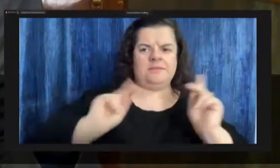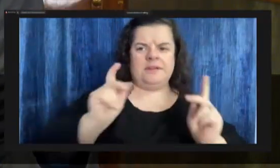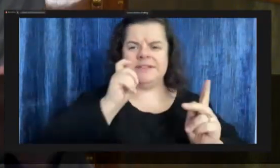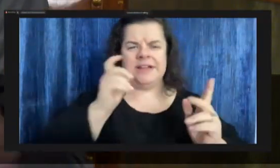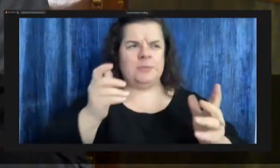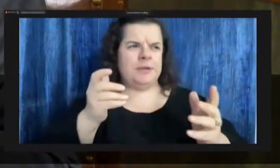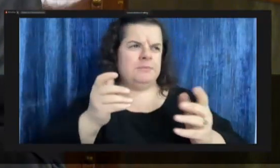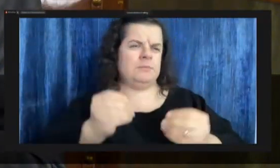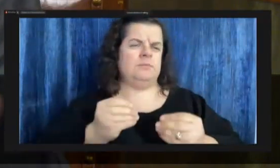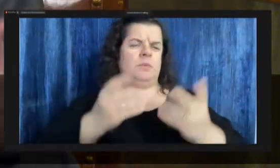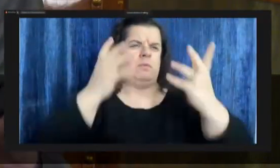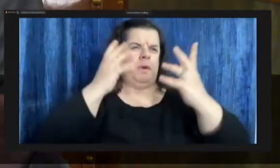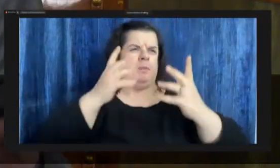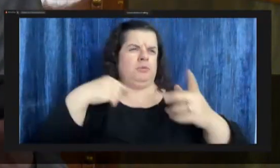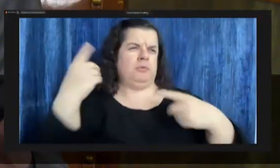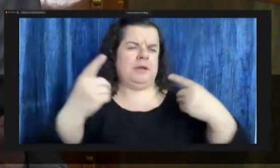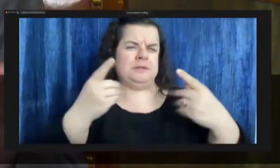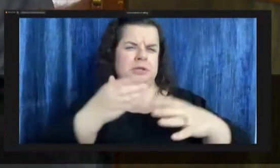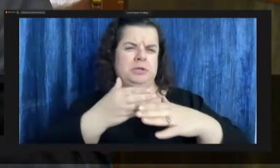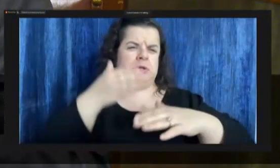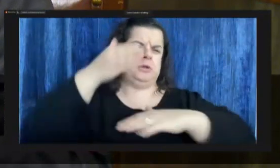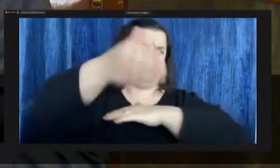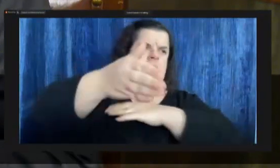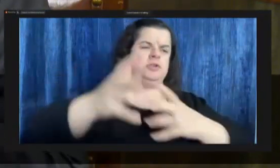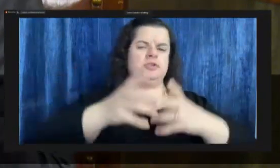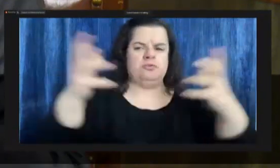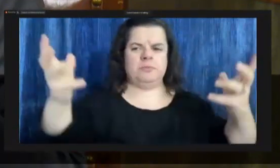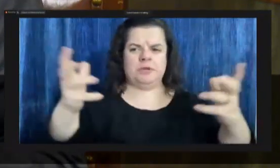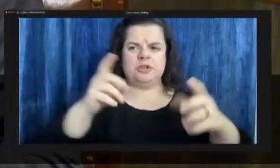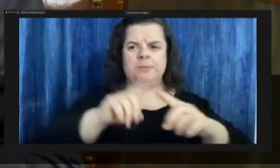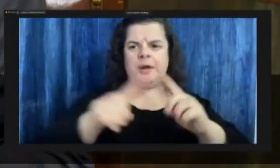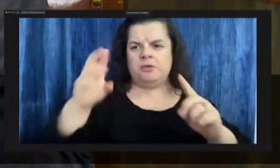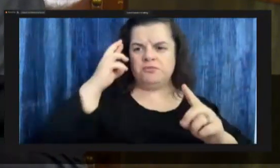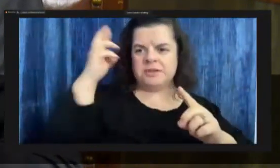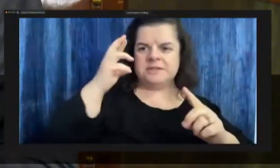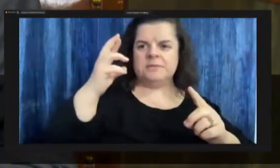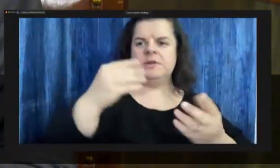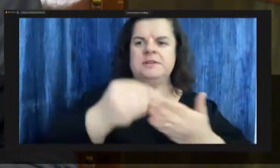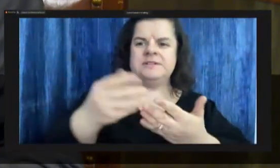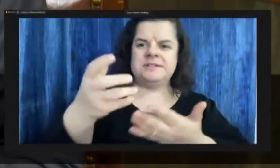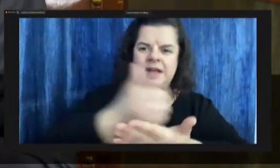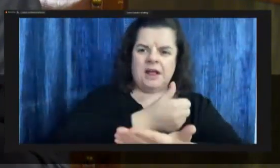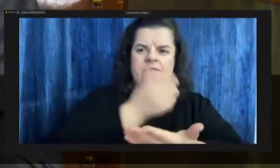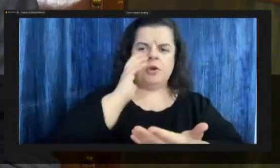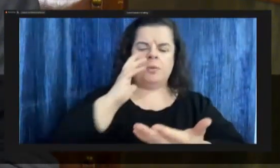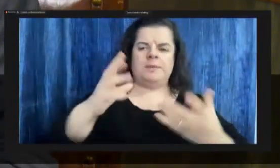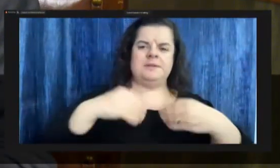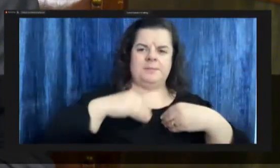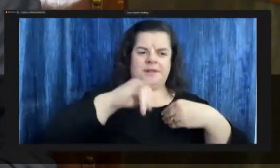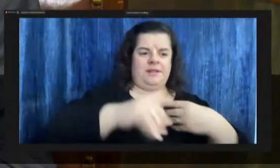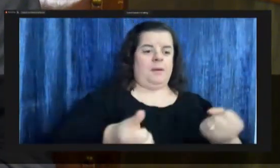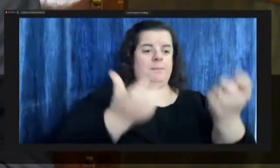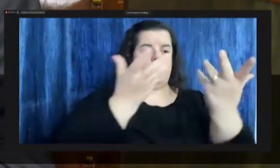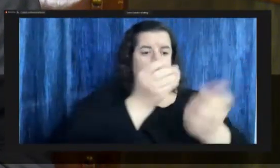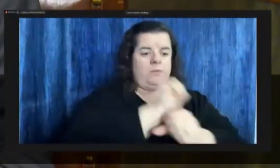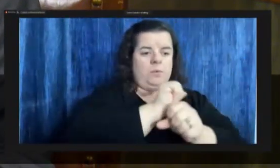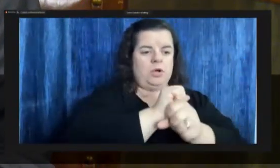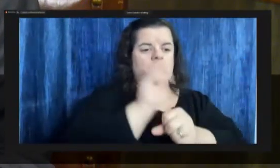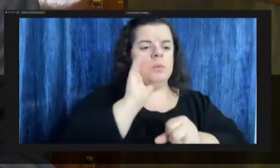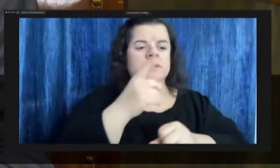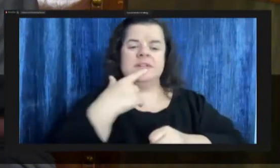what the, you know, but to be a reasonable salary that someone who would be taking on that amount of work would say, yeah, you